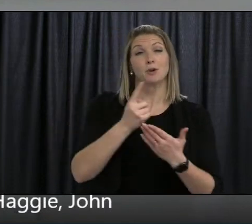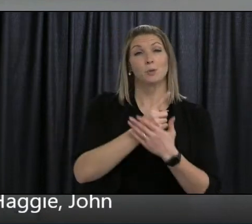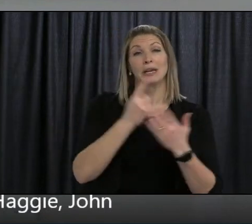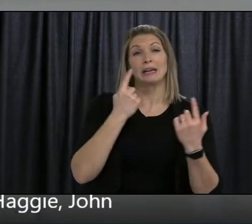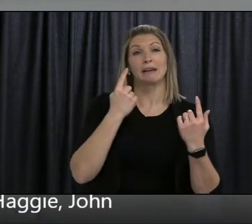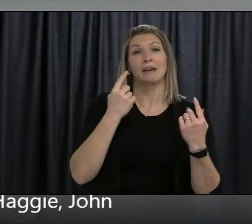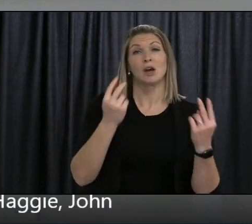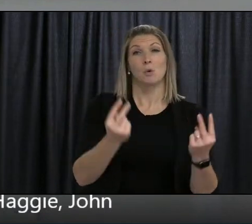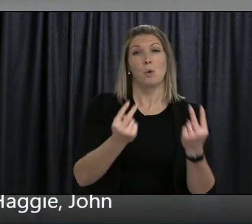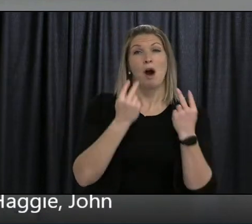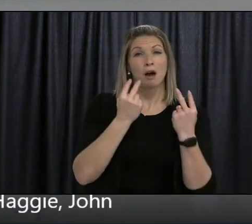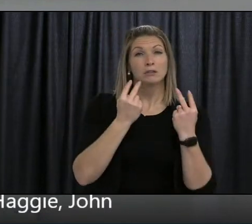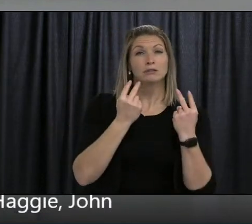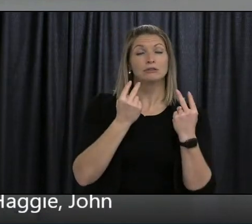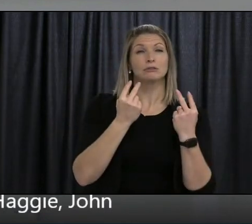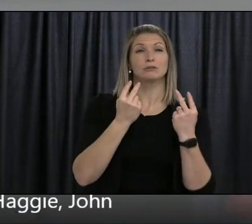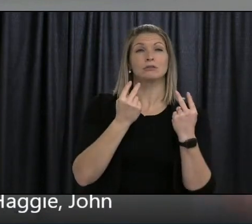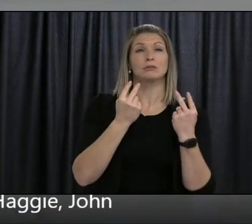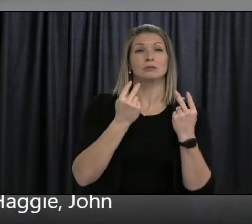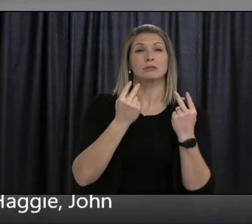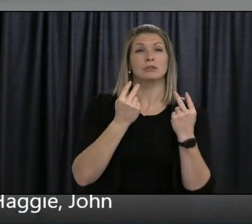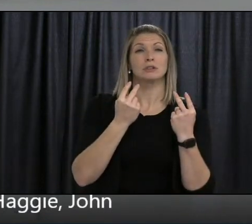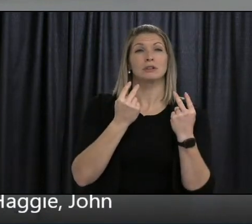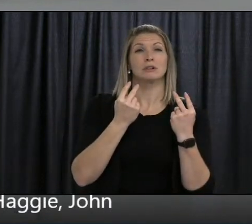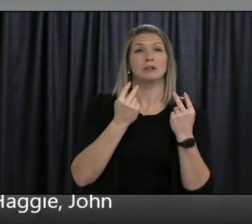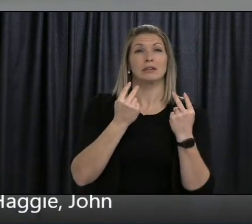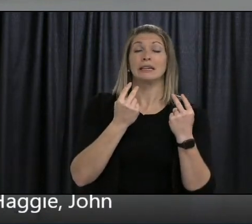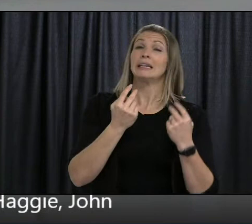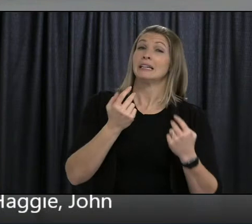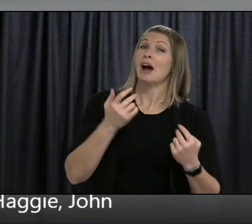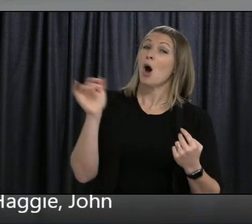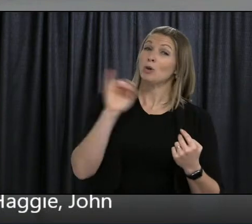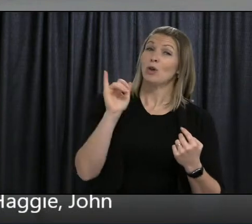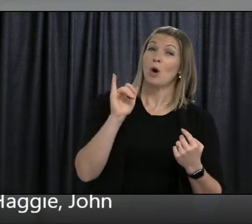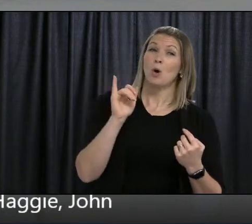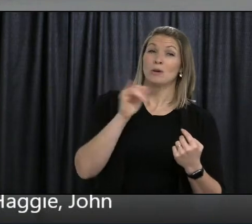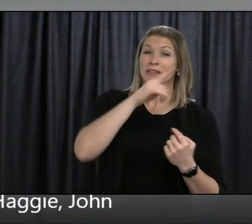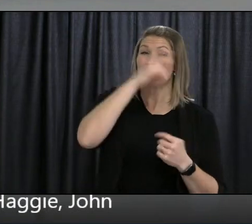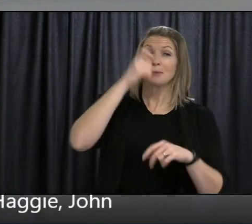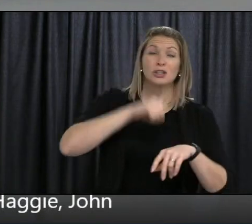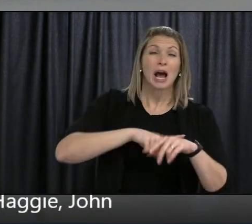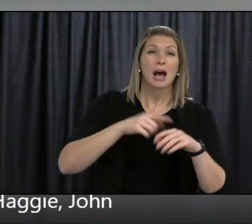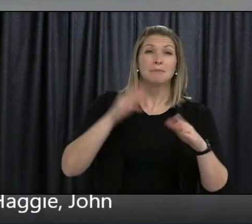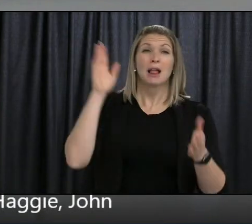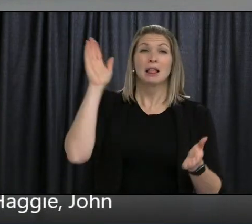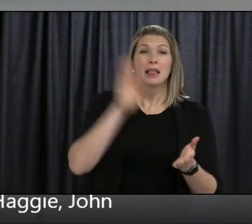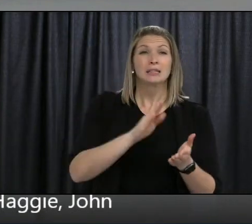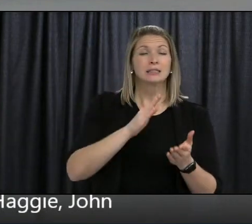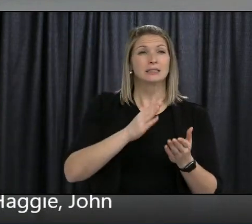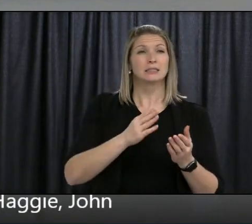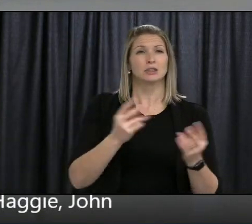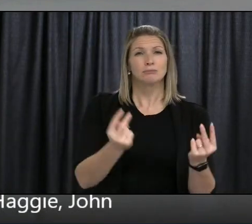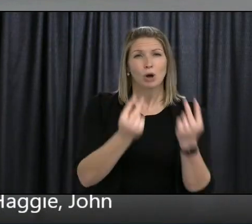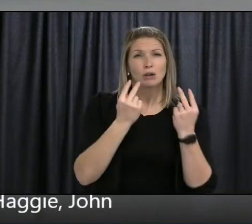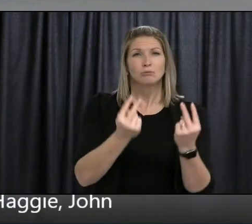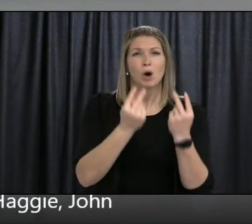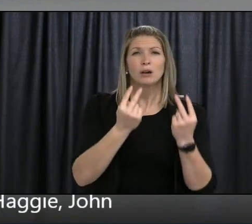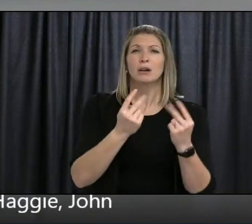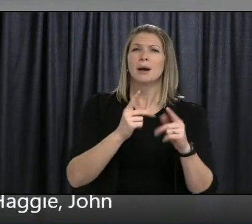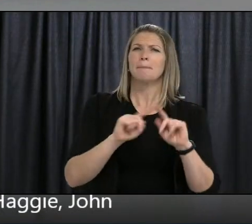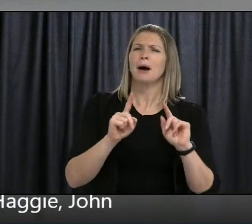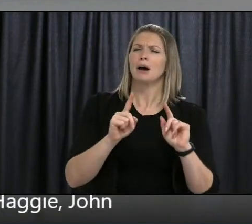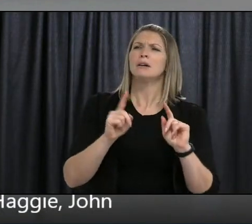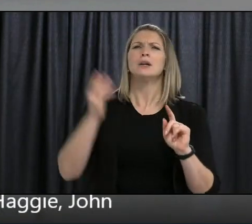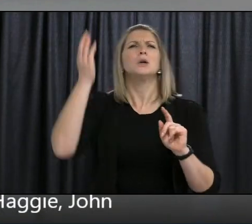questions, even if you like during the quiet spell over the summer, has helped keep